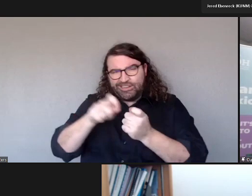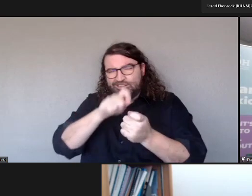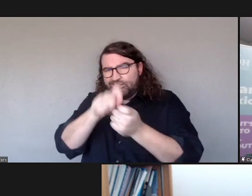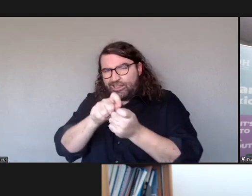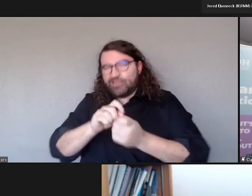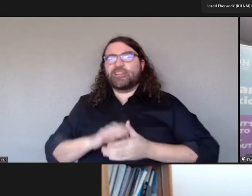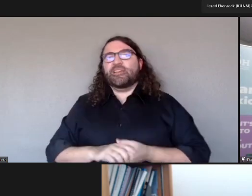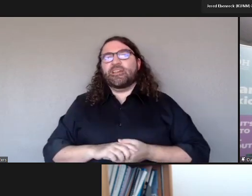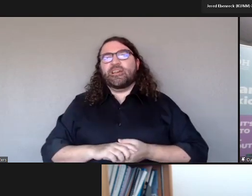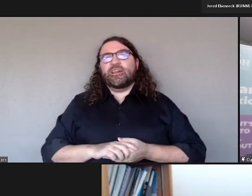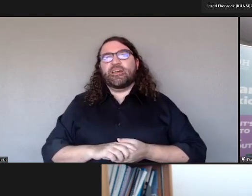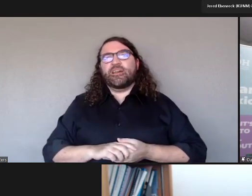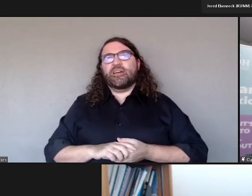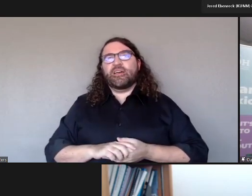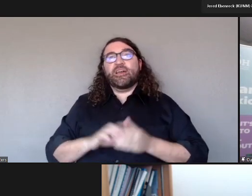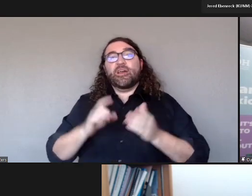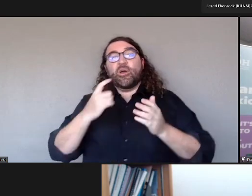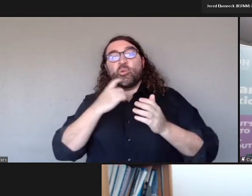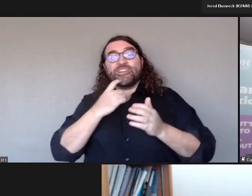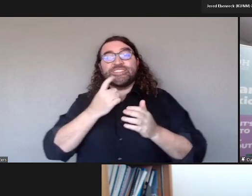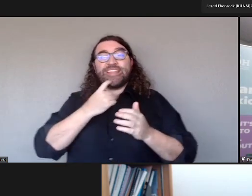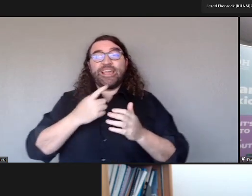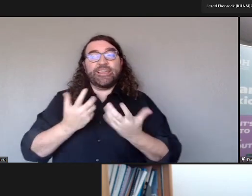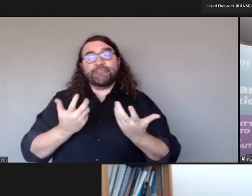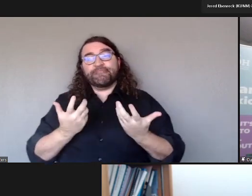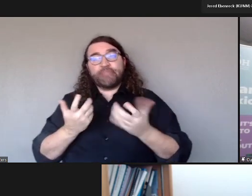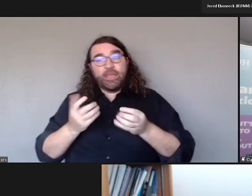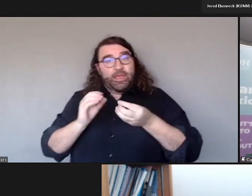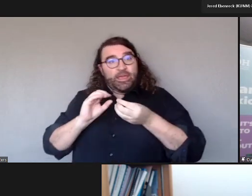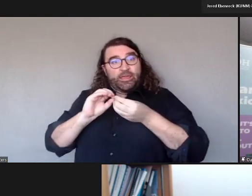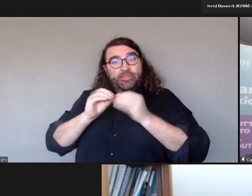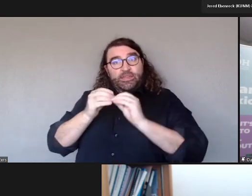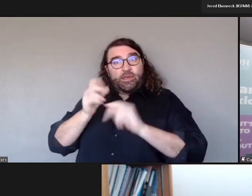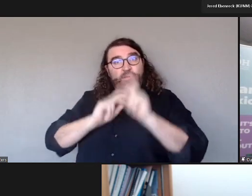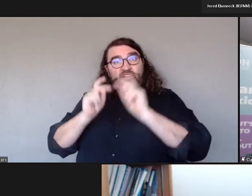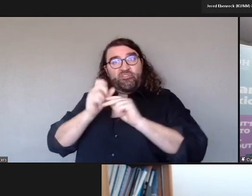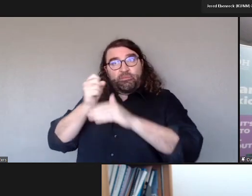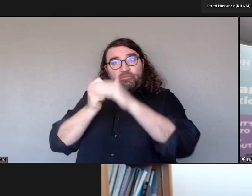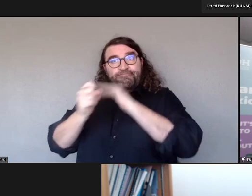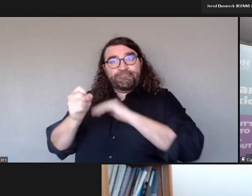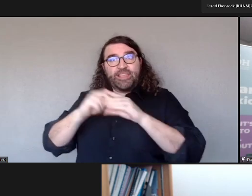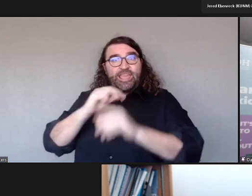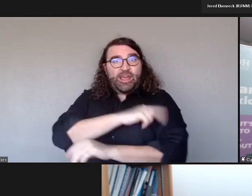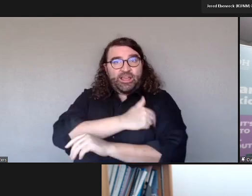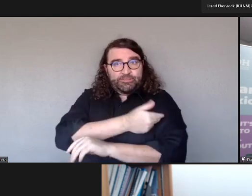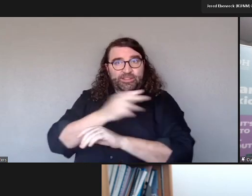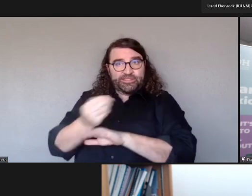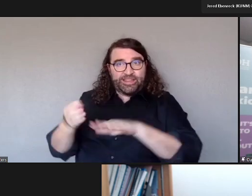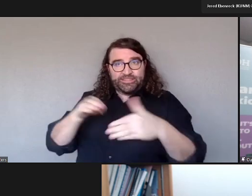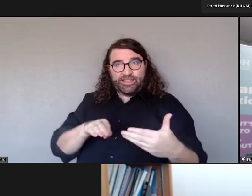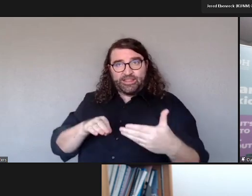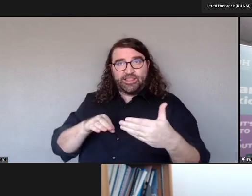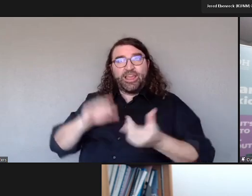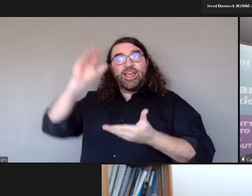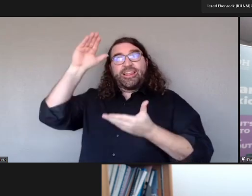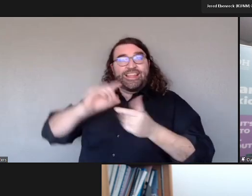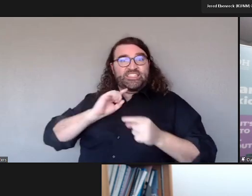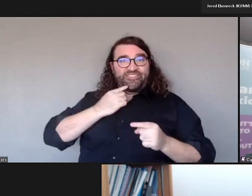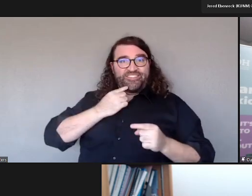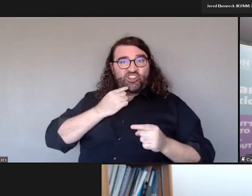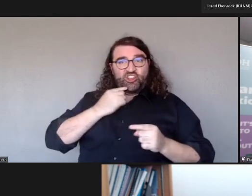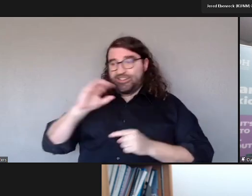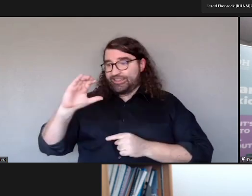We're saying that hospitalizations and deaths are less severe at the moment. the CDC is saying 1 out of